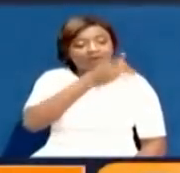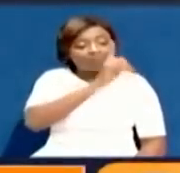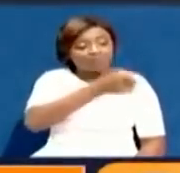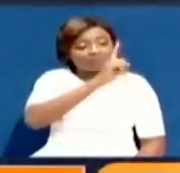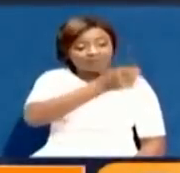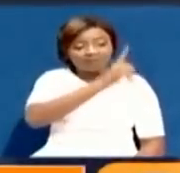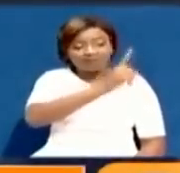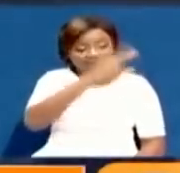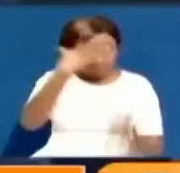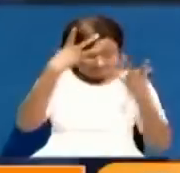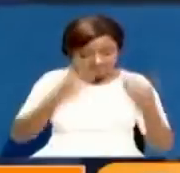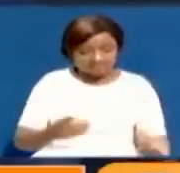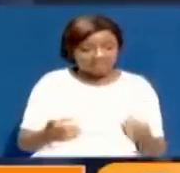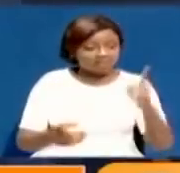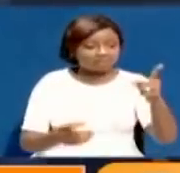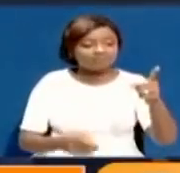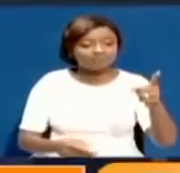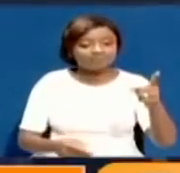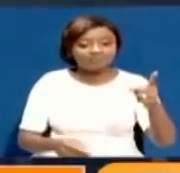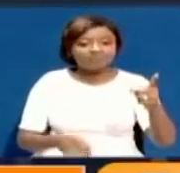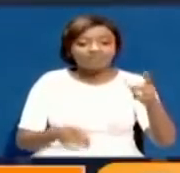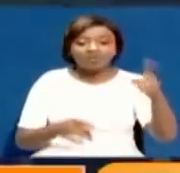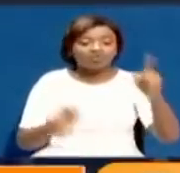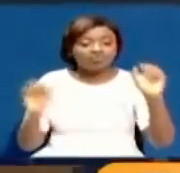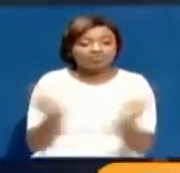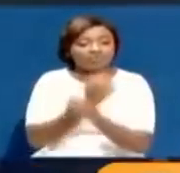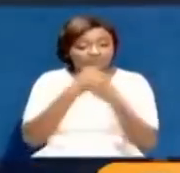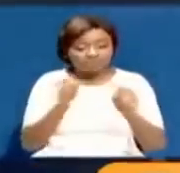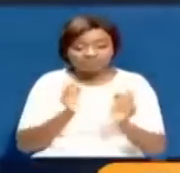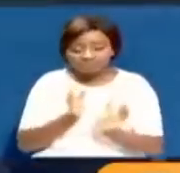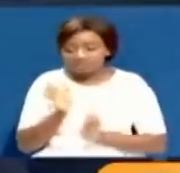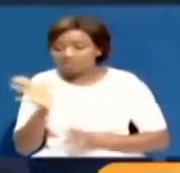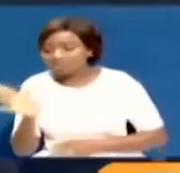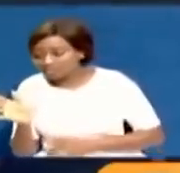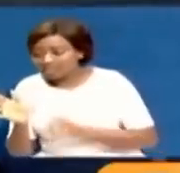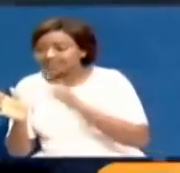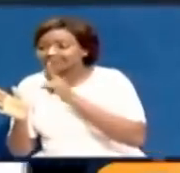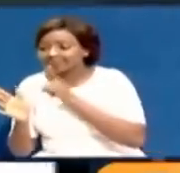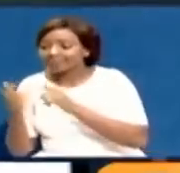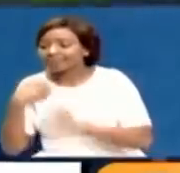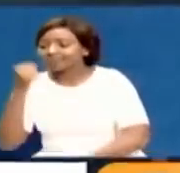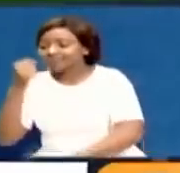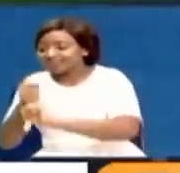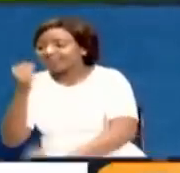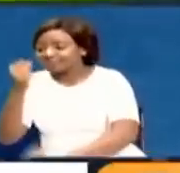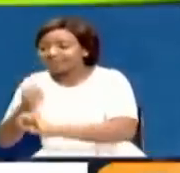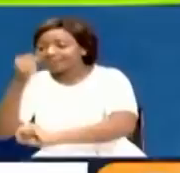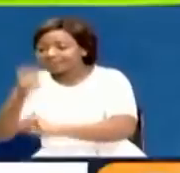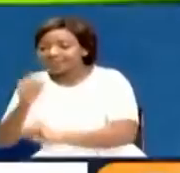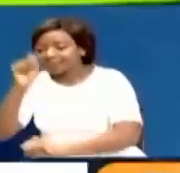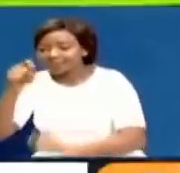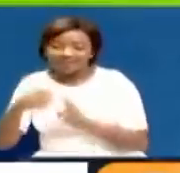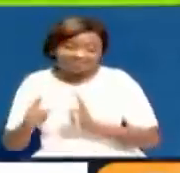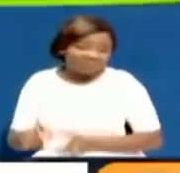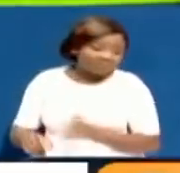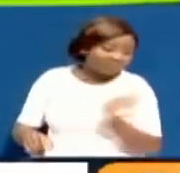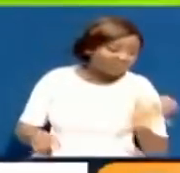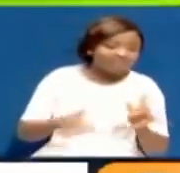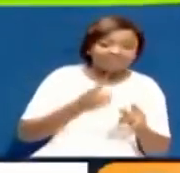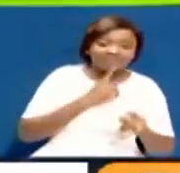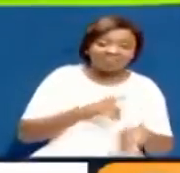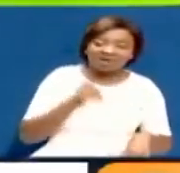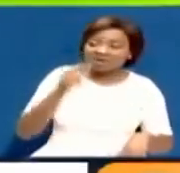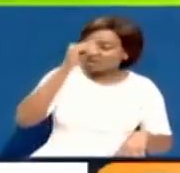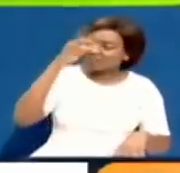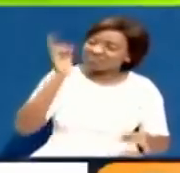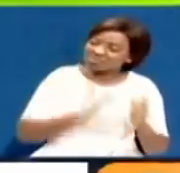Wewe uamue. Hauwezi kuwa unasema uko na sisi na huku unasema